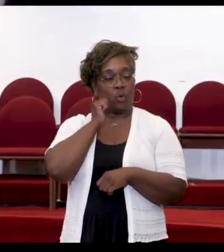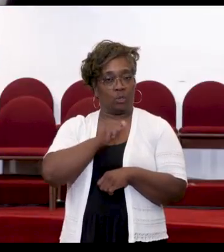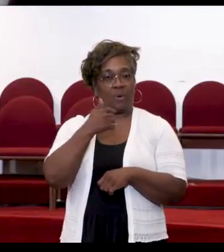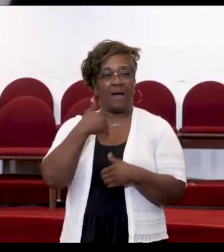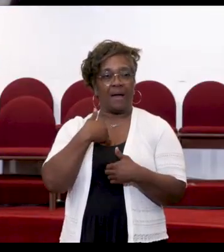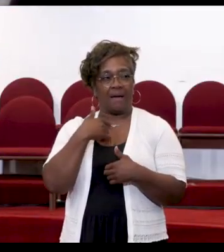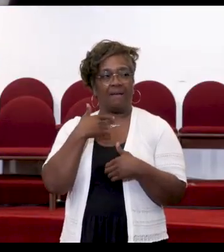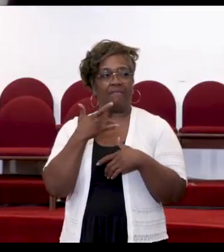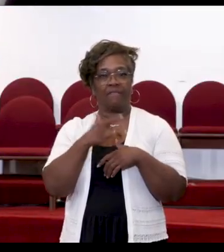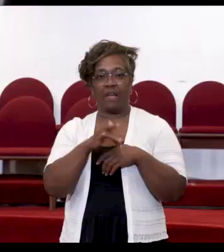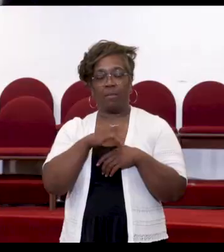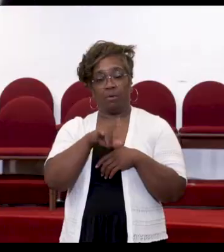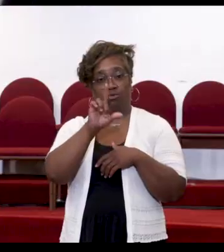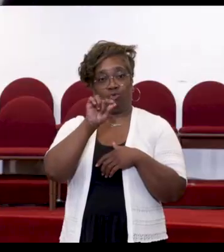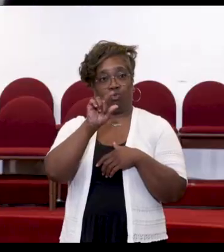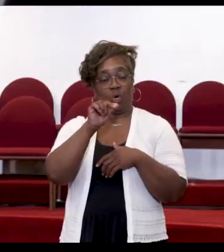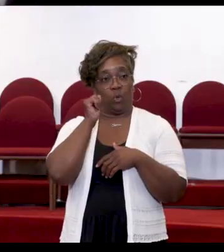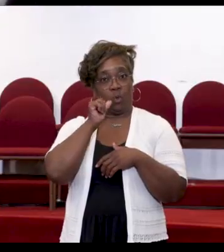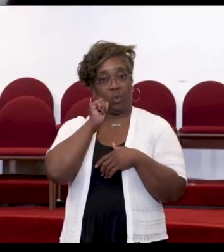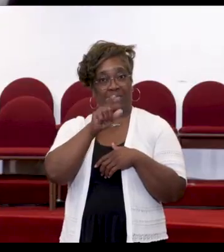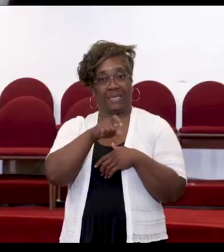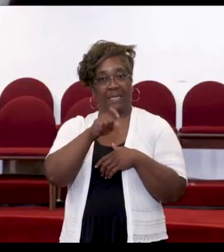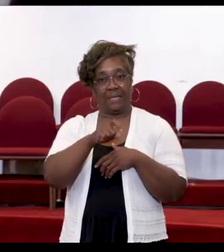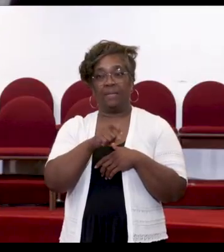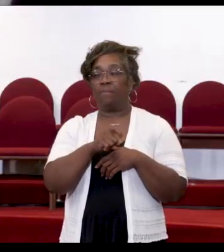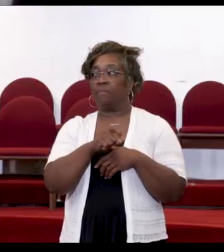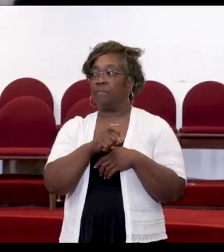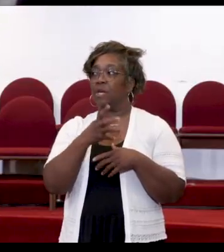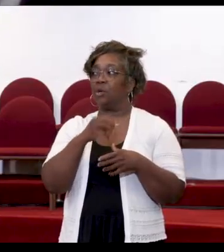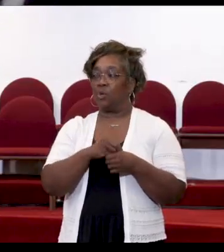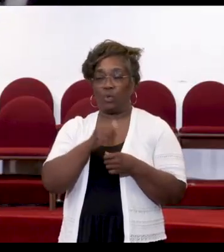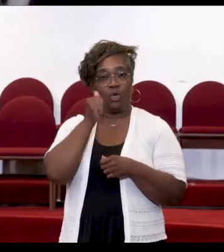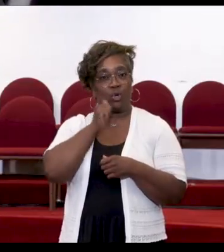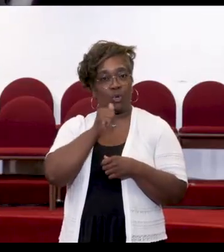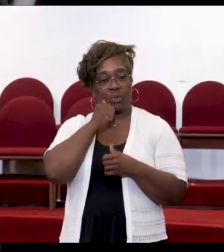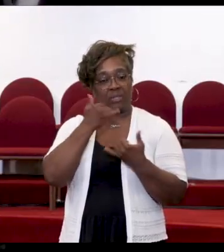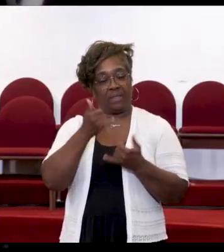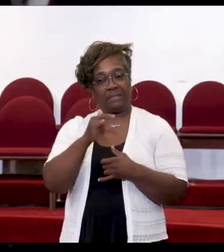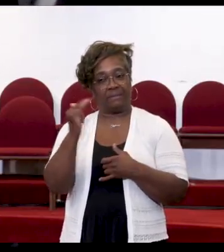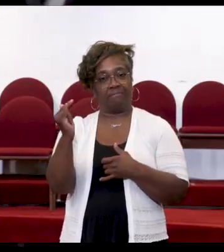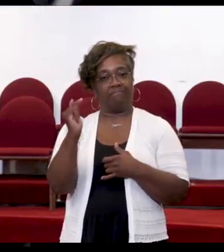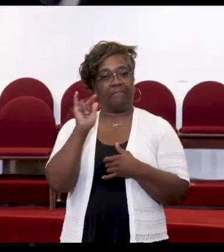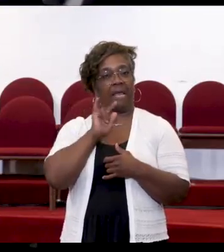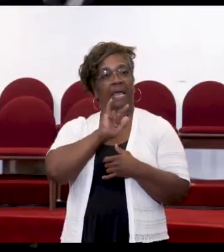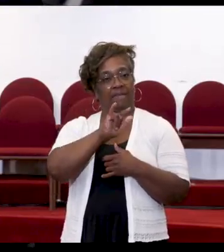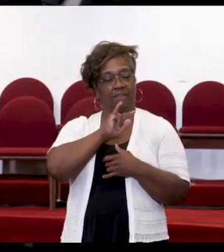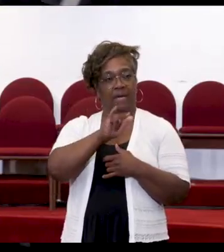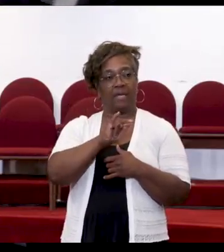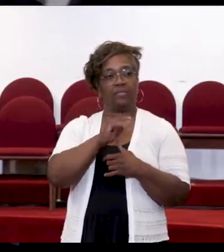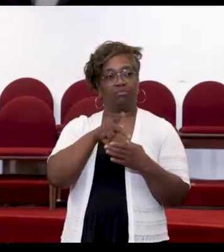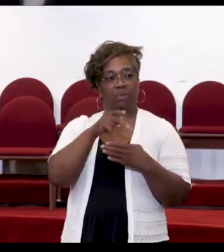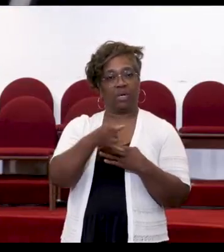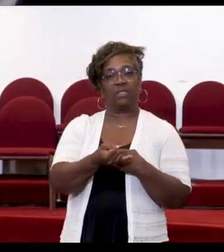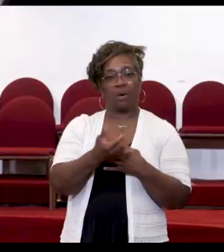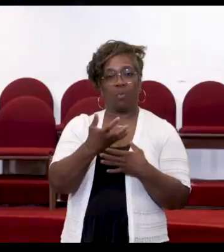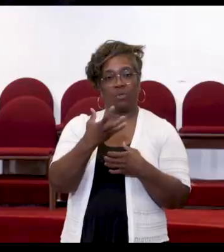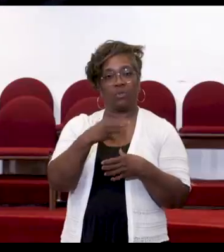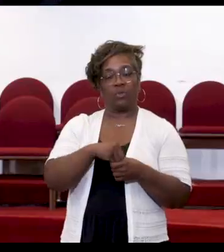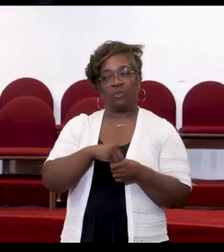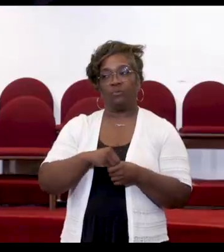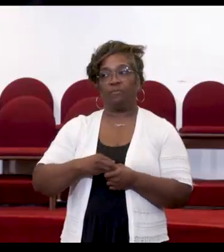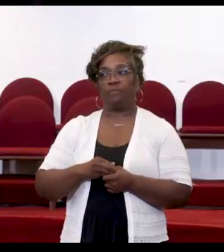to including girls in this whole aviation industry. That's great. Next speaker is... All right,